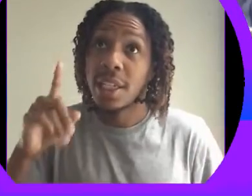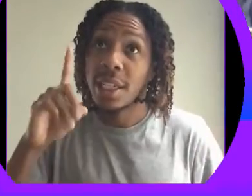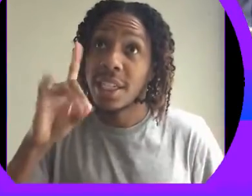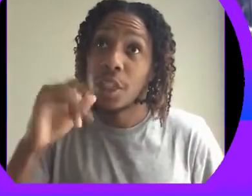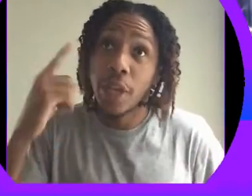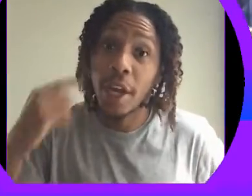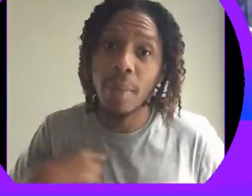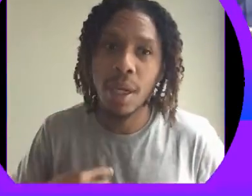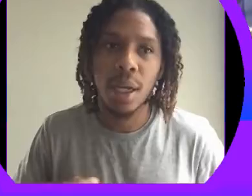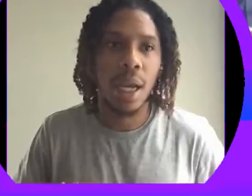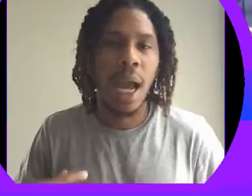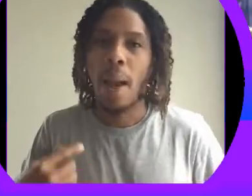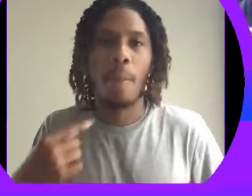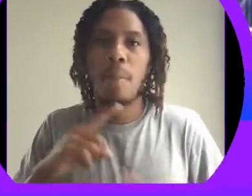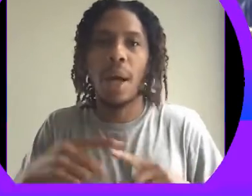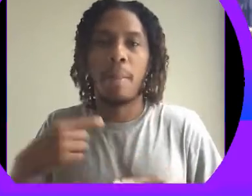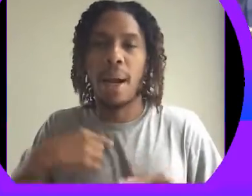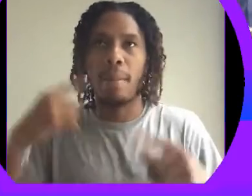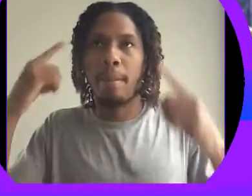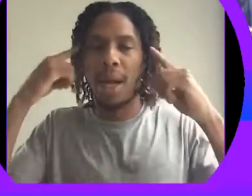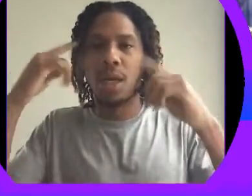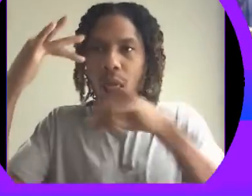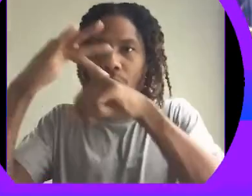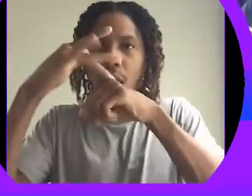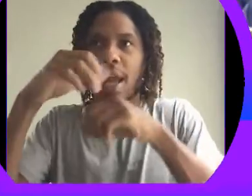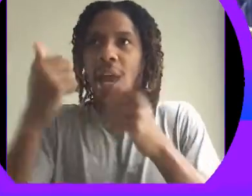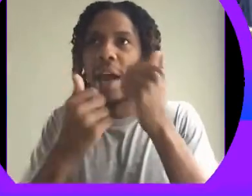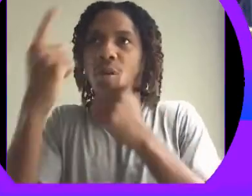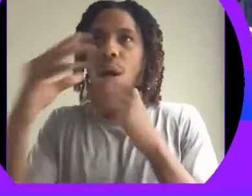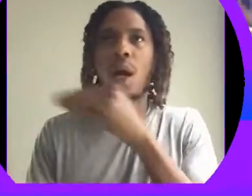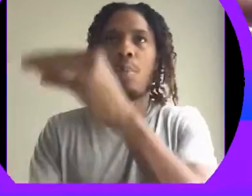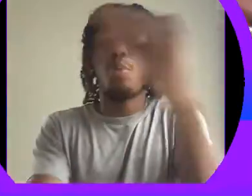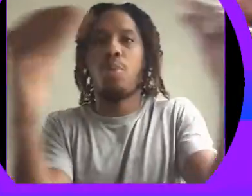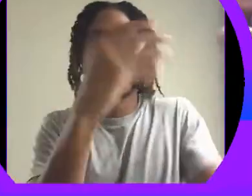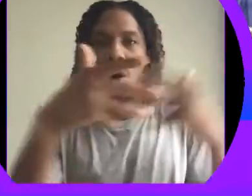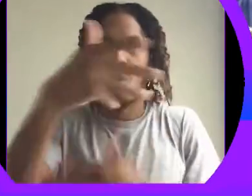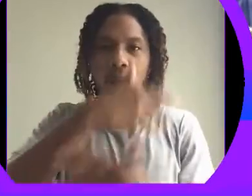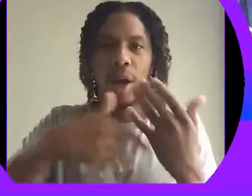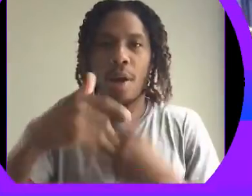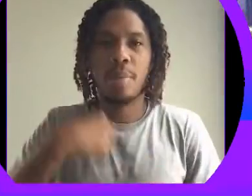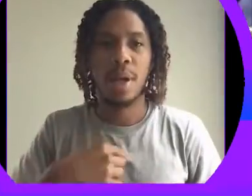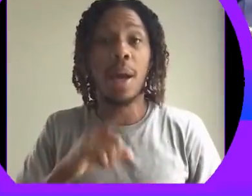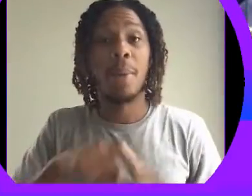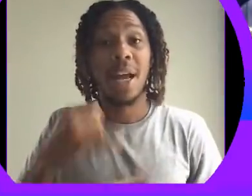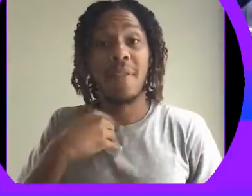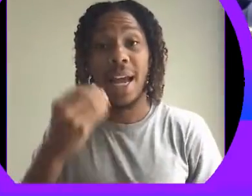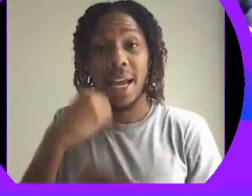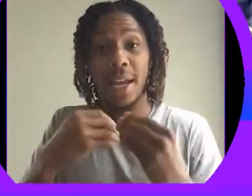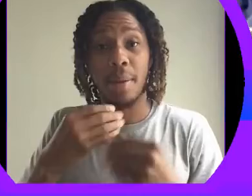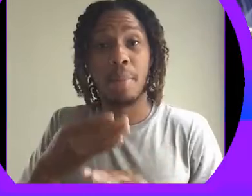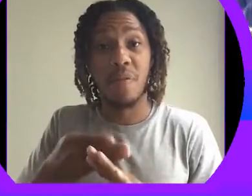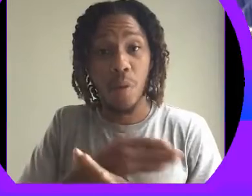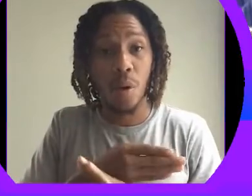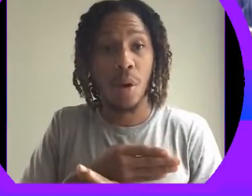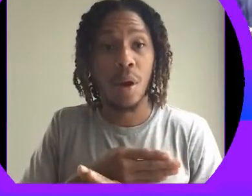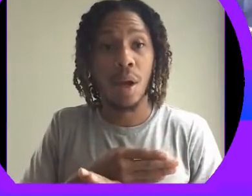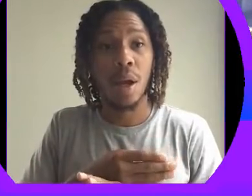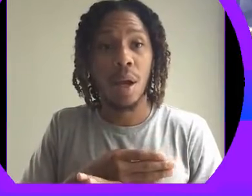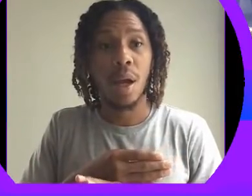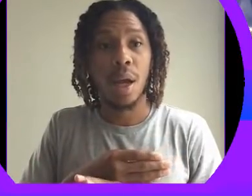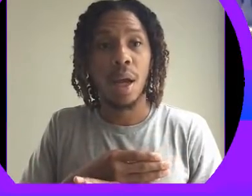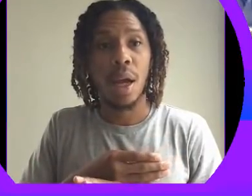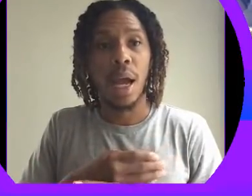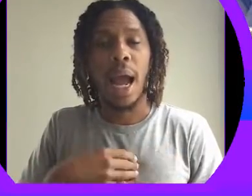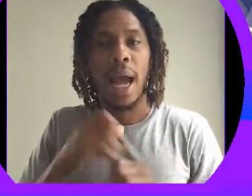did you hear me?" And I'm so caught up in all this noise. But if I eat a good meal before I go to the market, I can listen to